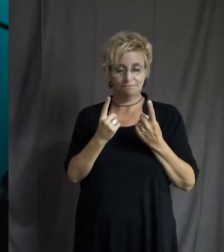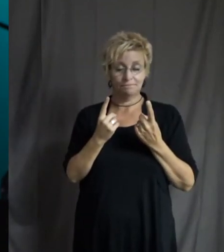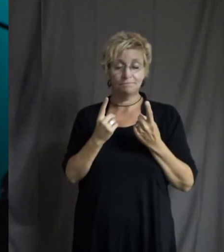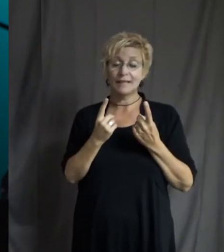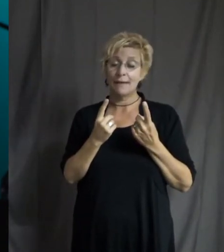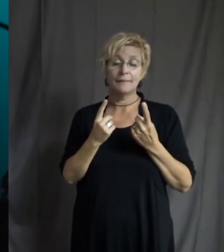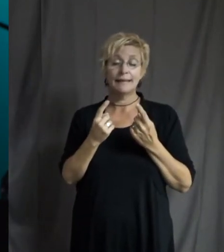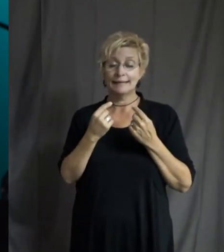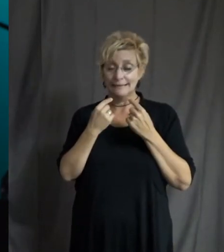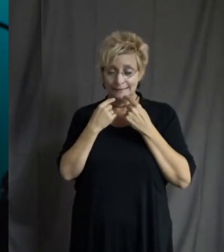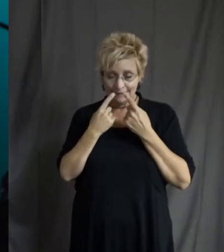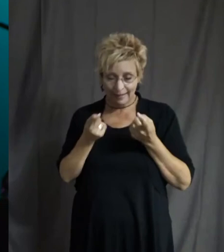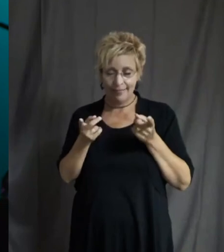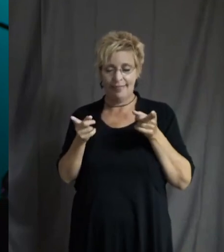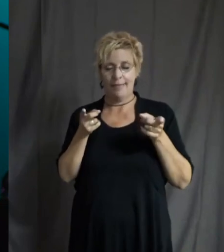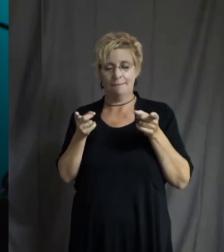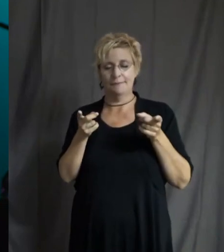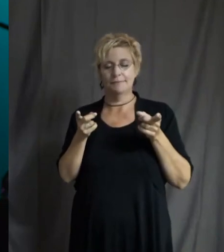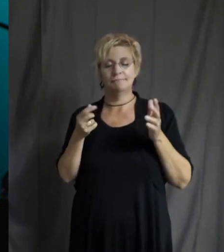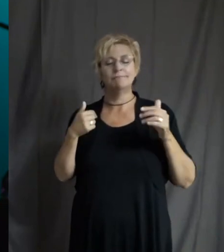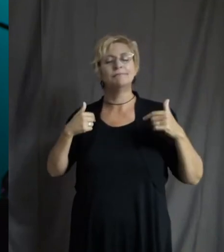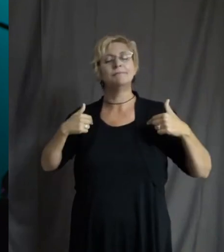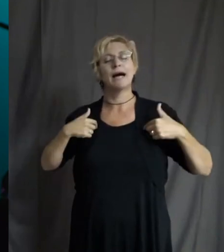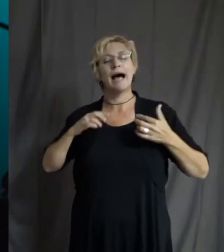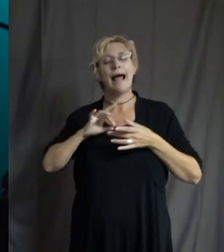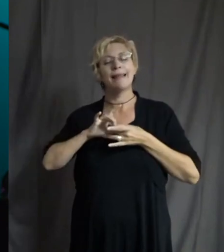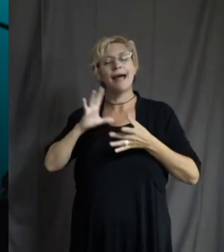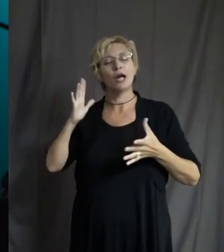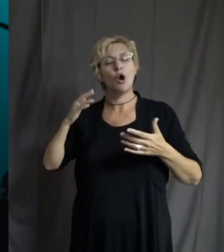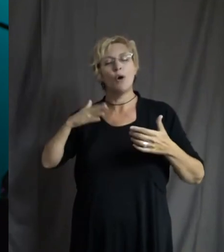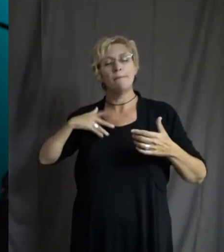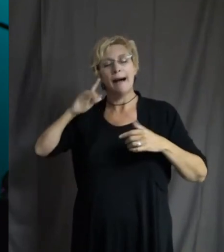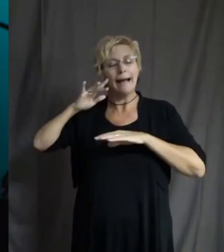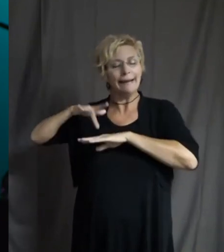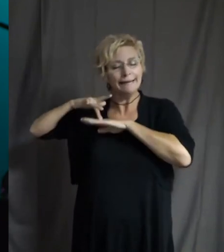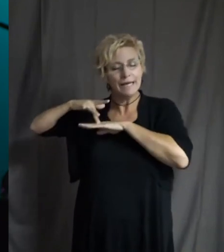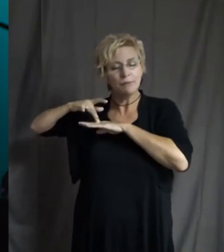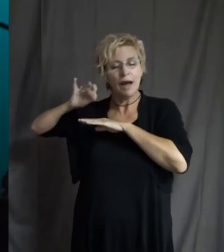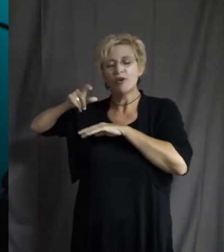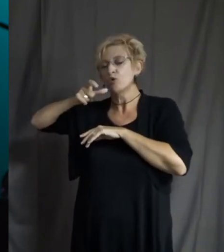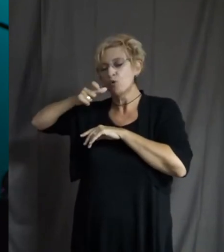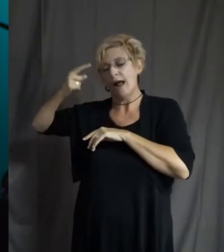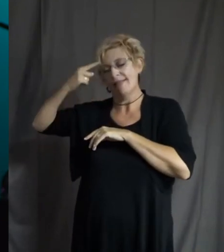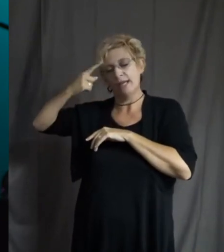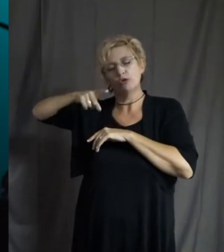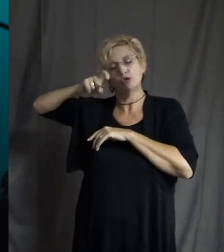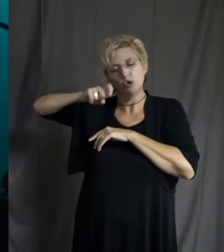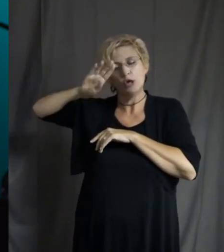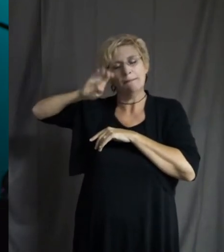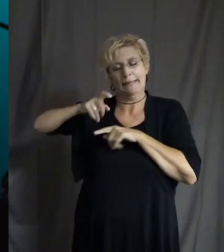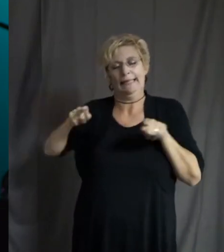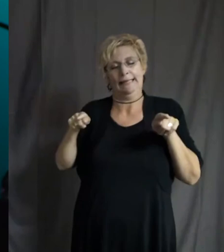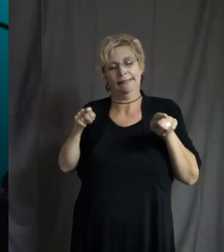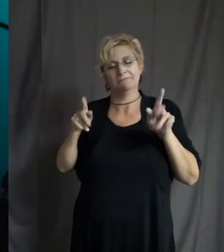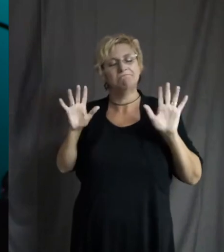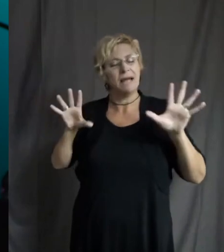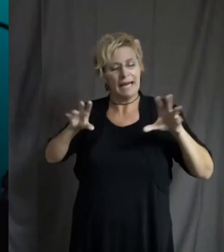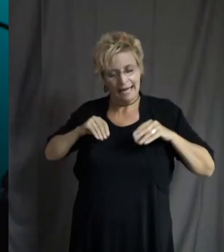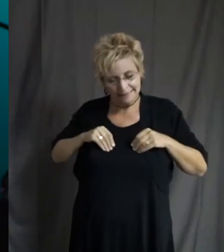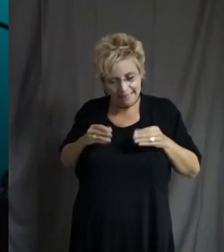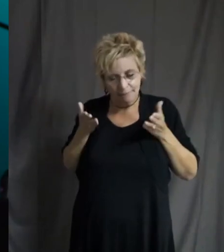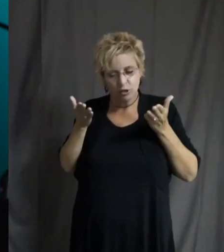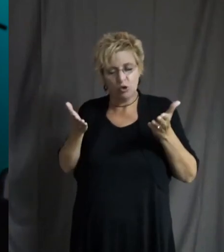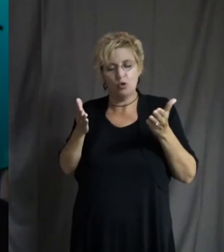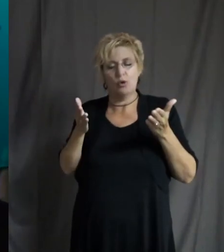forth. And I'm going to say to them, I let go of my attachment to who I think